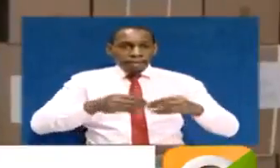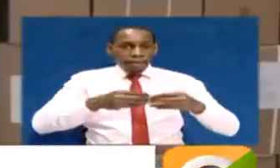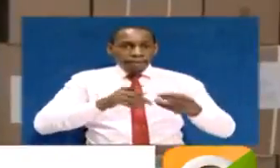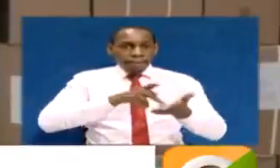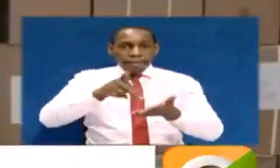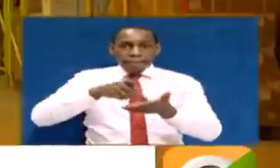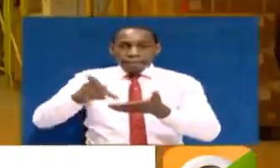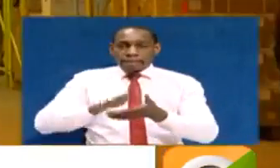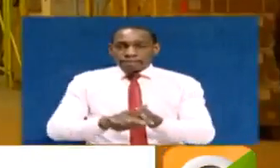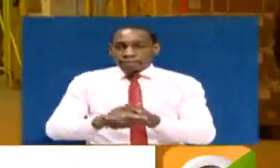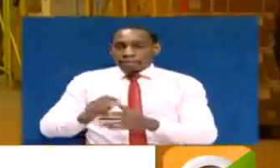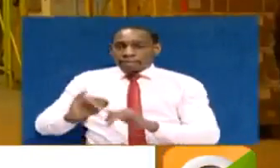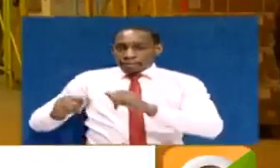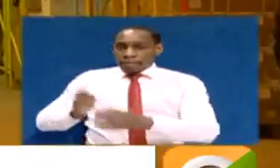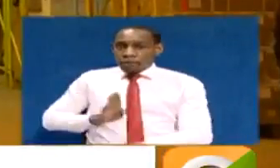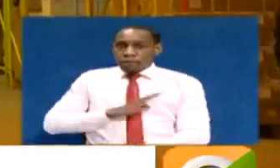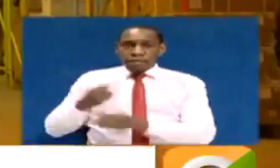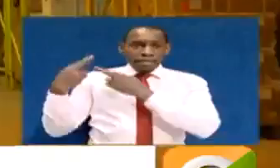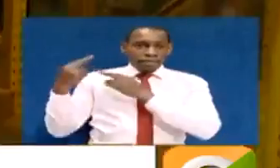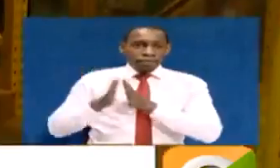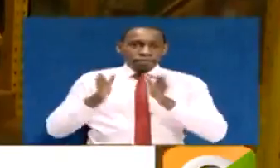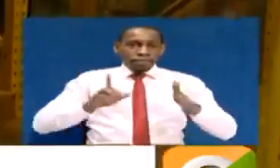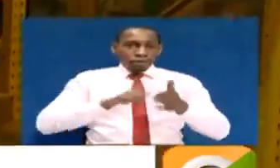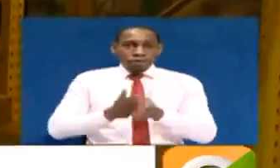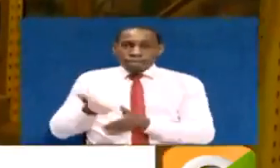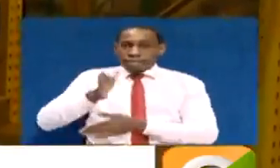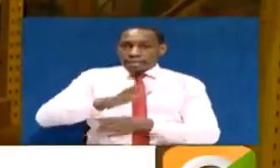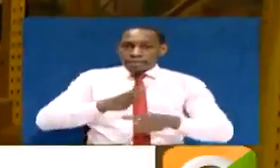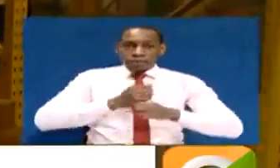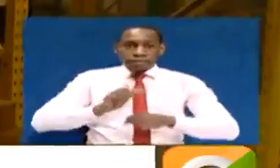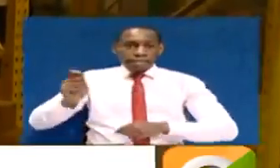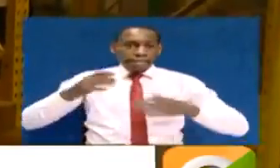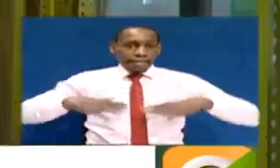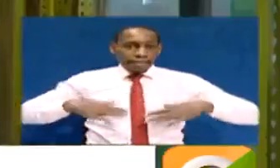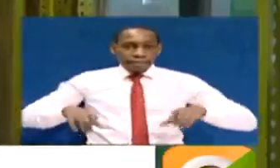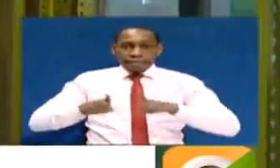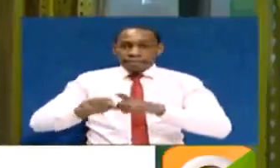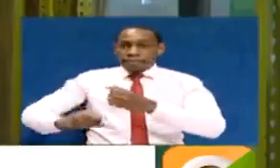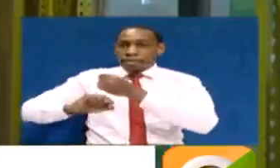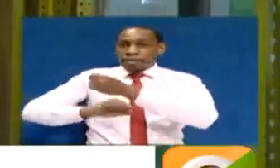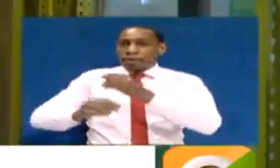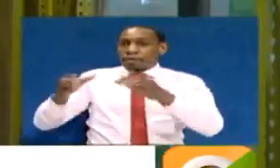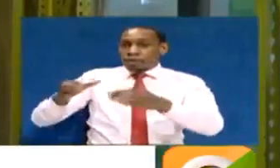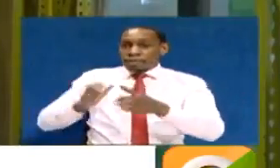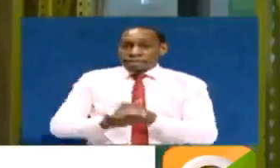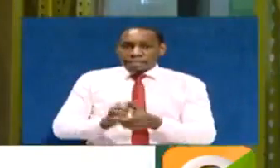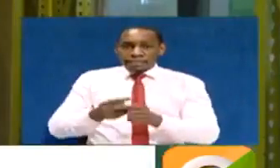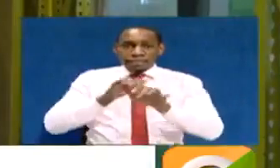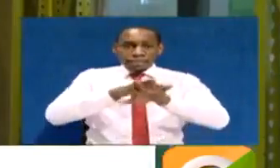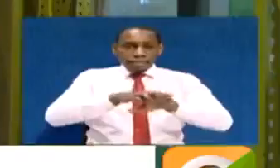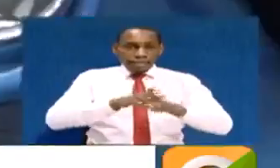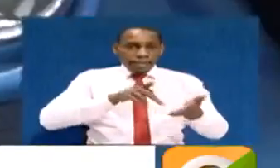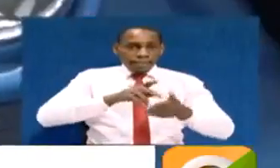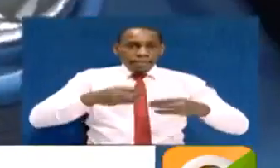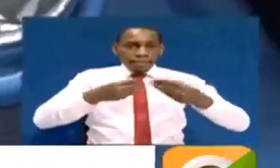procurement. For the new board, the daunting task will be to restore the confidence of Kenyans and the donor community, streamline